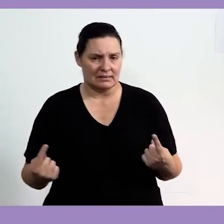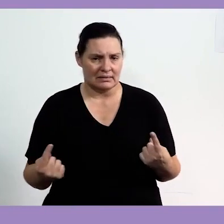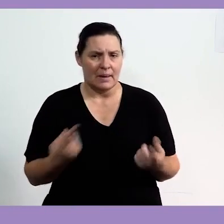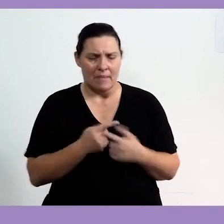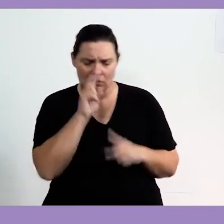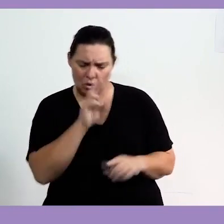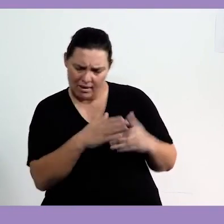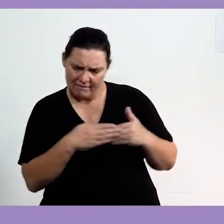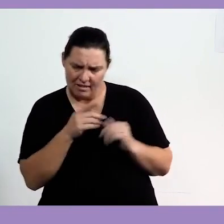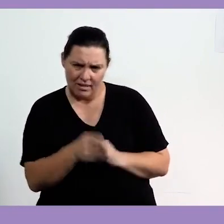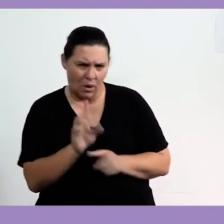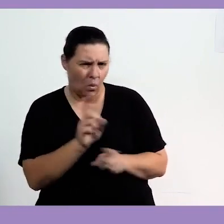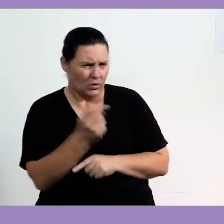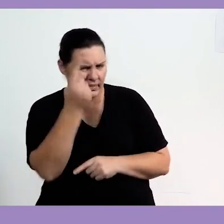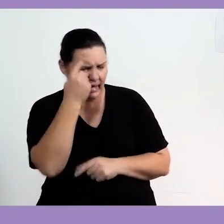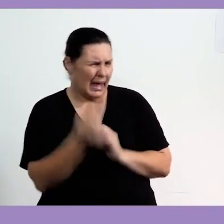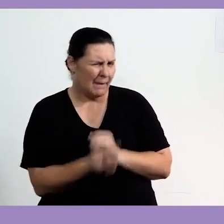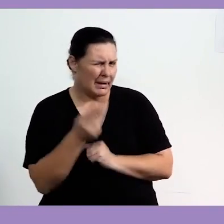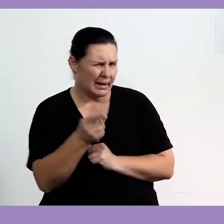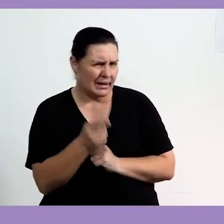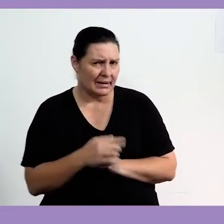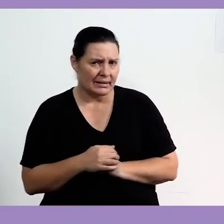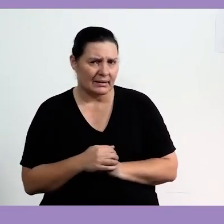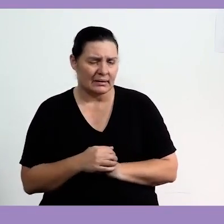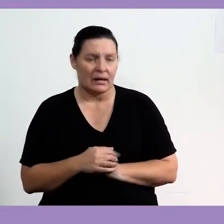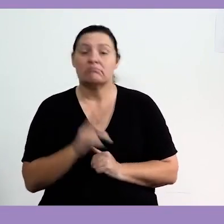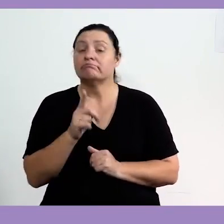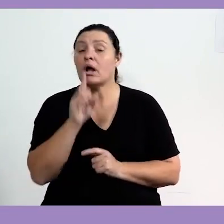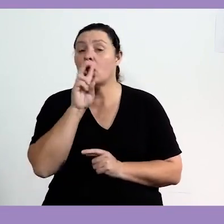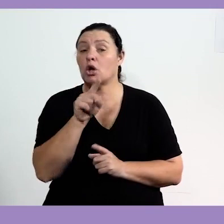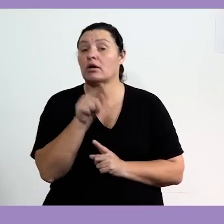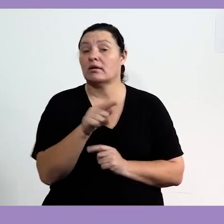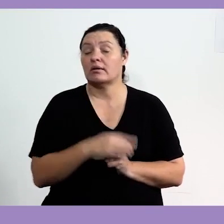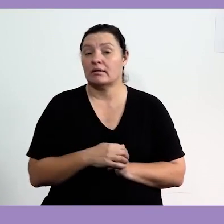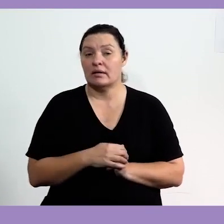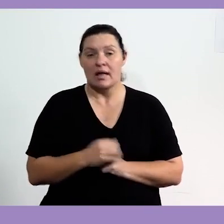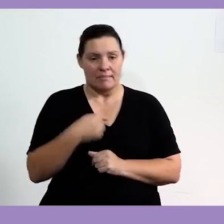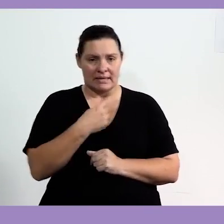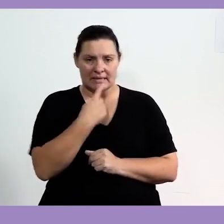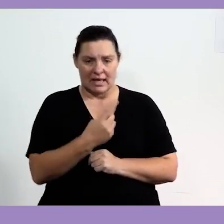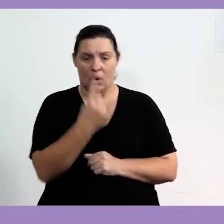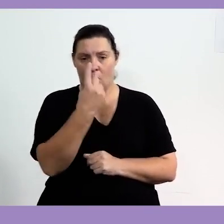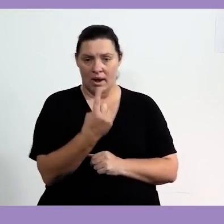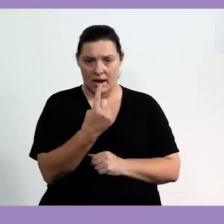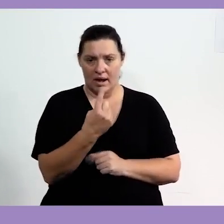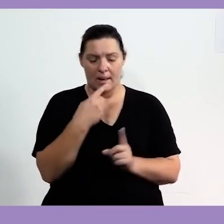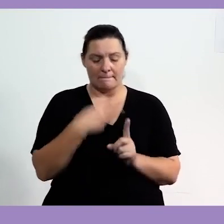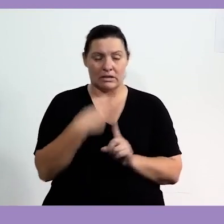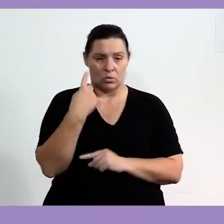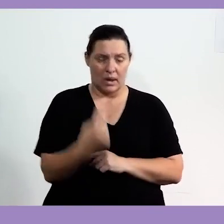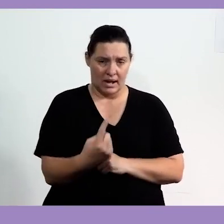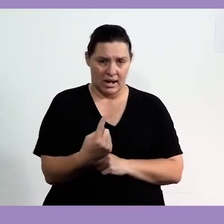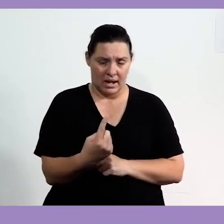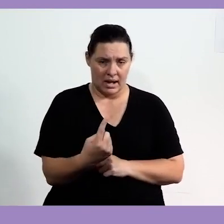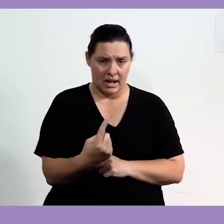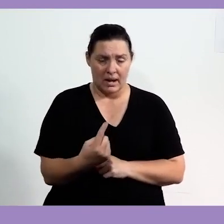pattern. But look at it more carefully. What do you think is going on there? Let's look at this 1. If I say 1